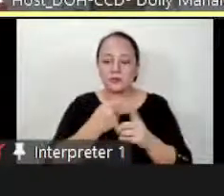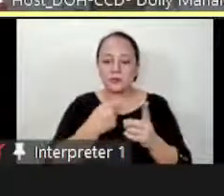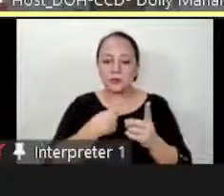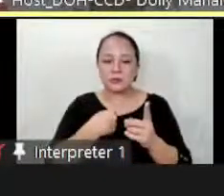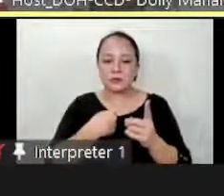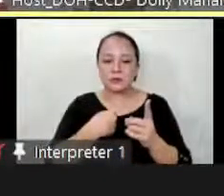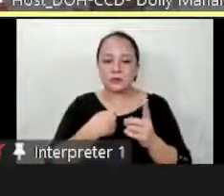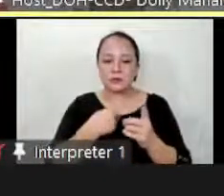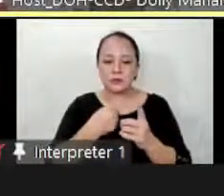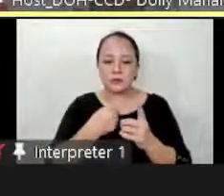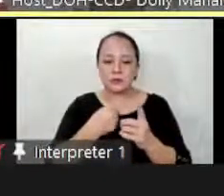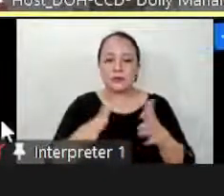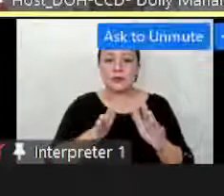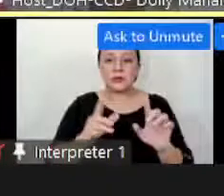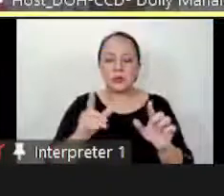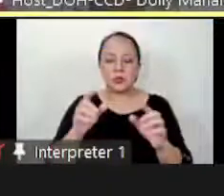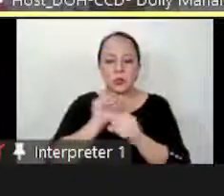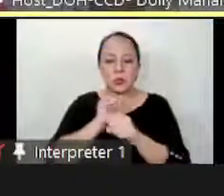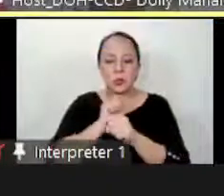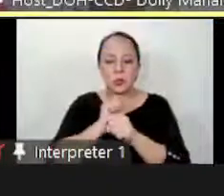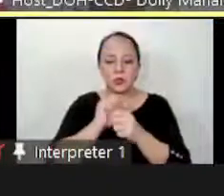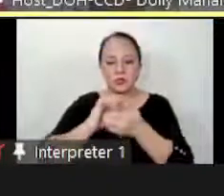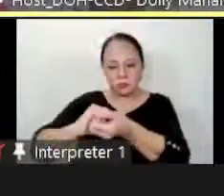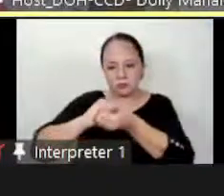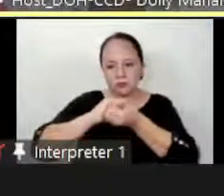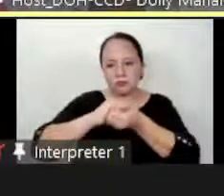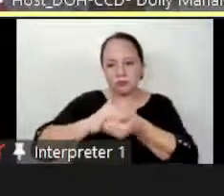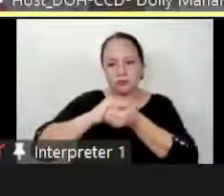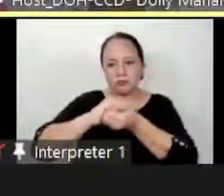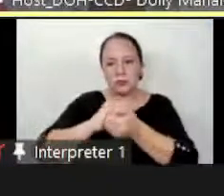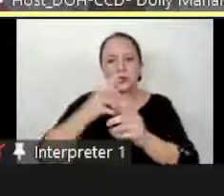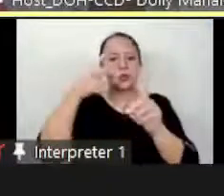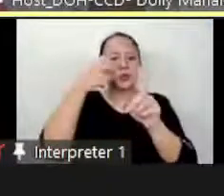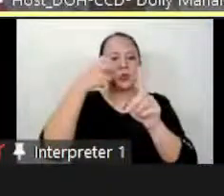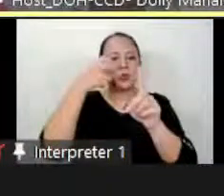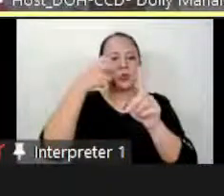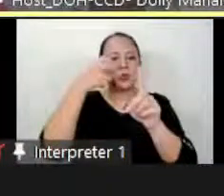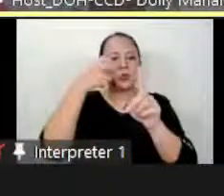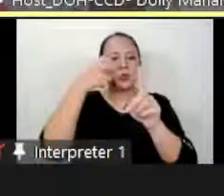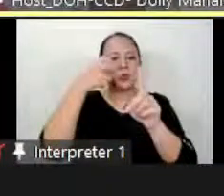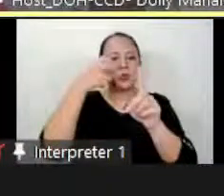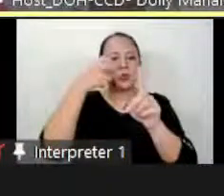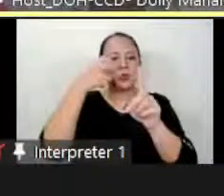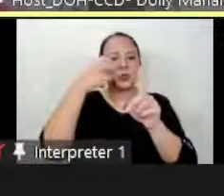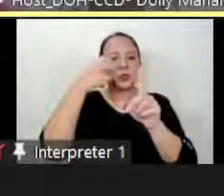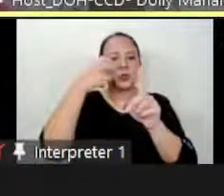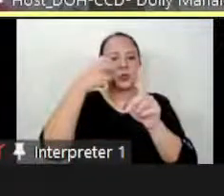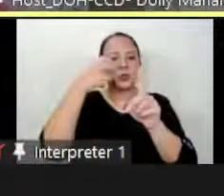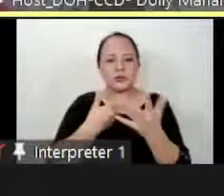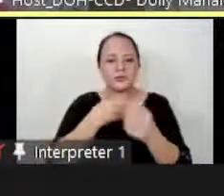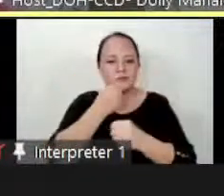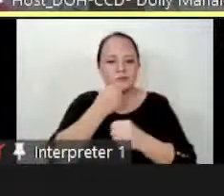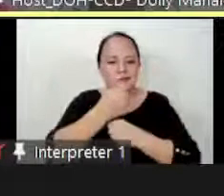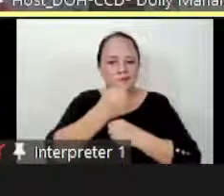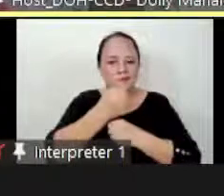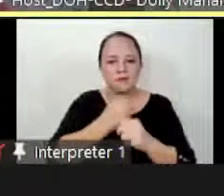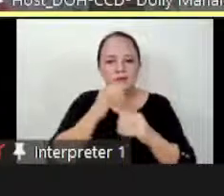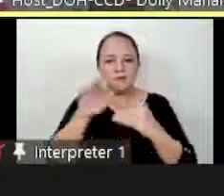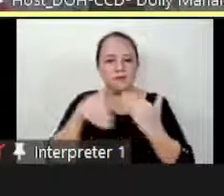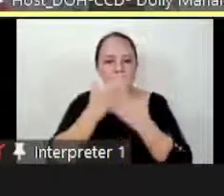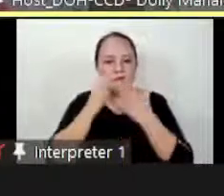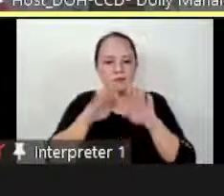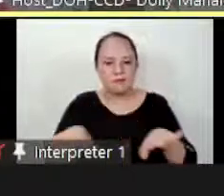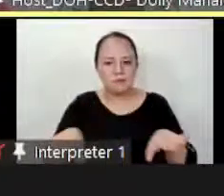hands. Let us all work hand in hand to achieve the global goal of reducing the suffering of all children